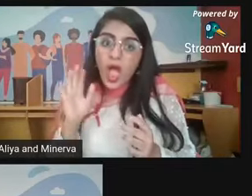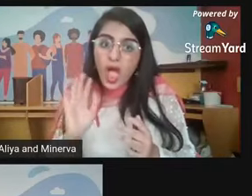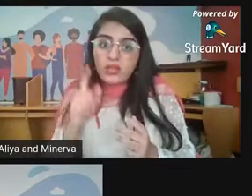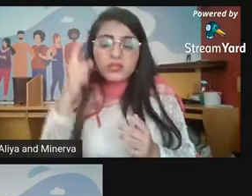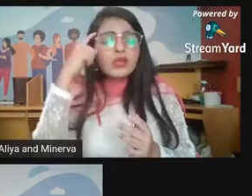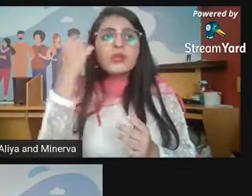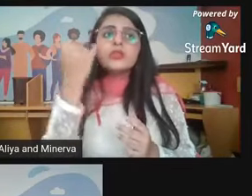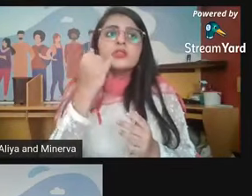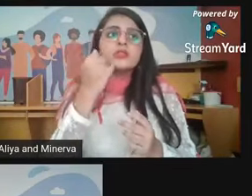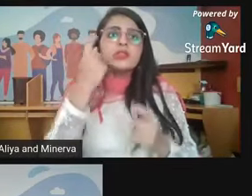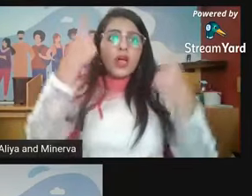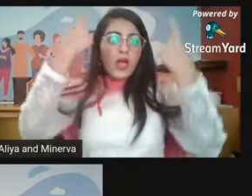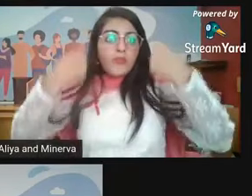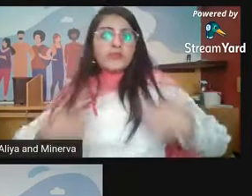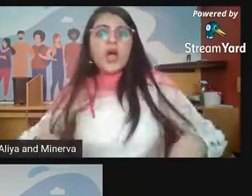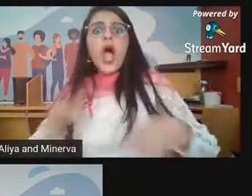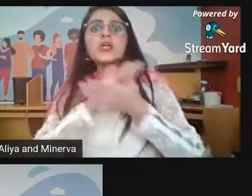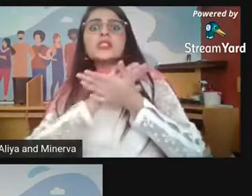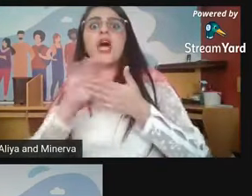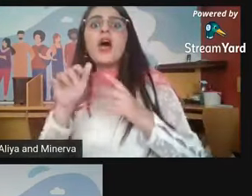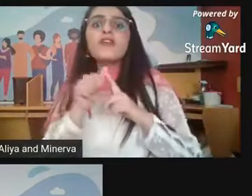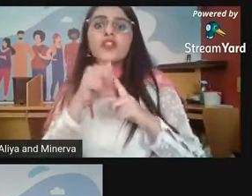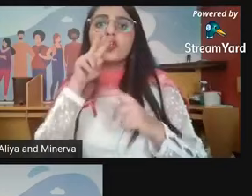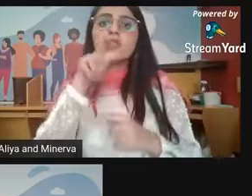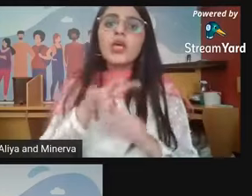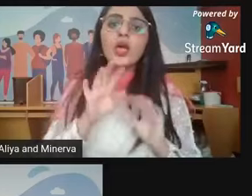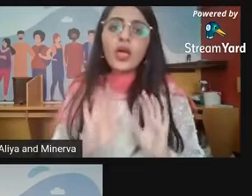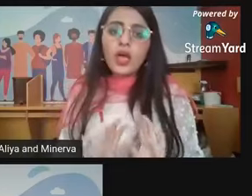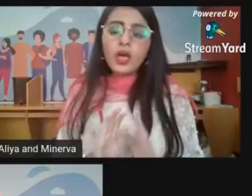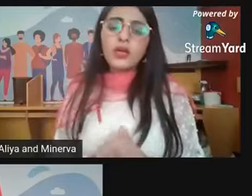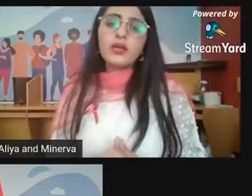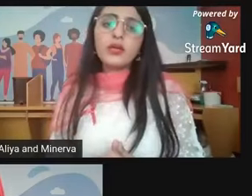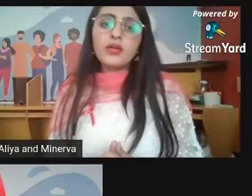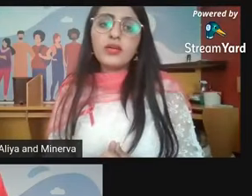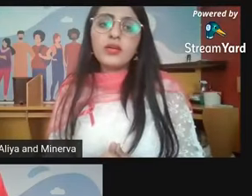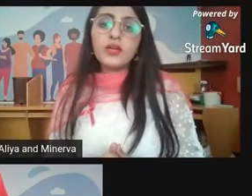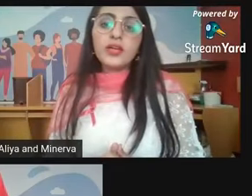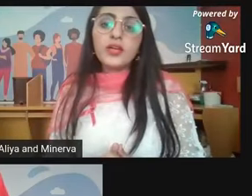thought to their physical appearance. So kindly